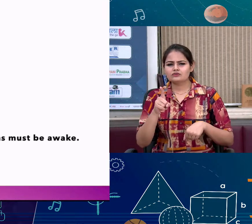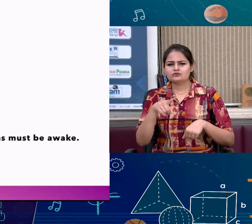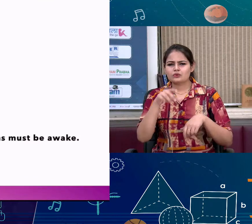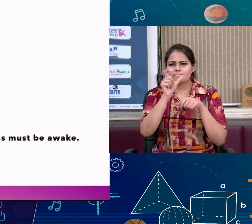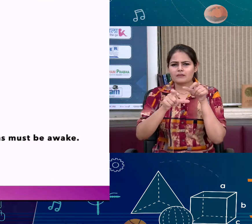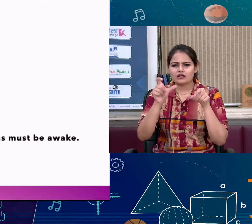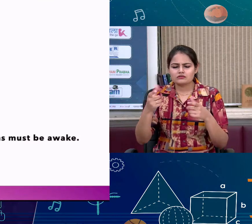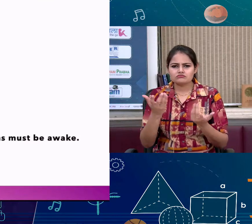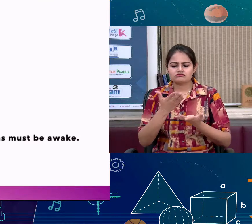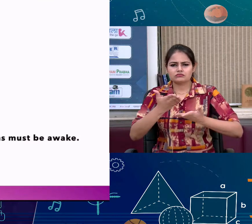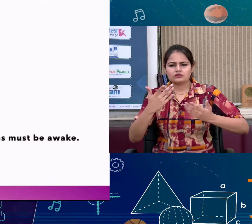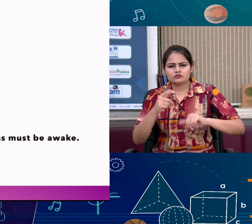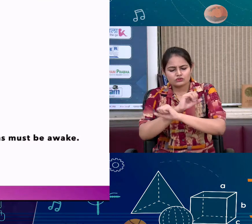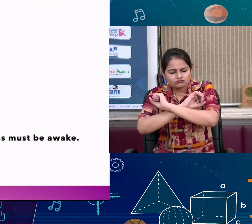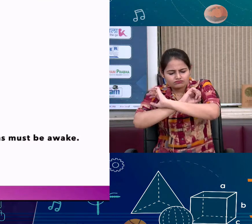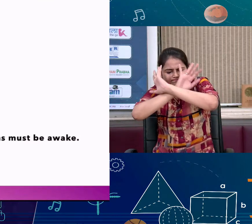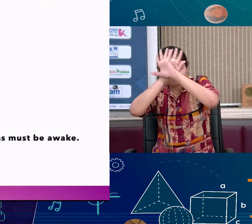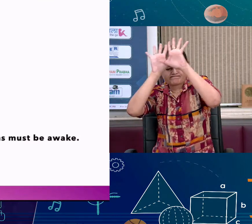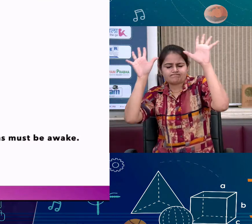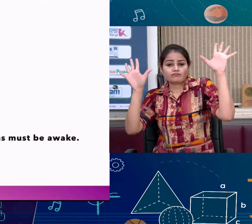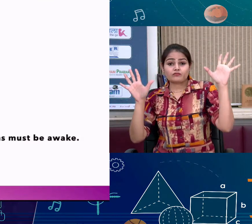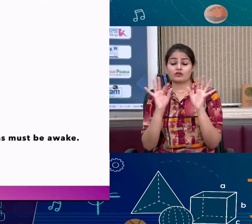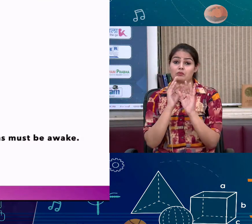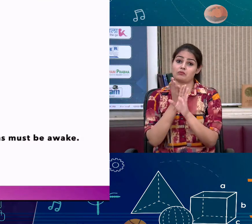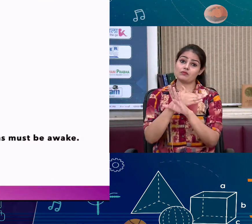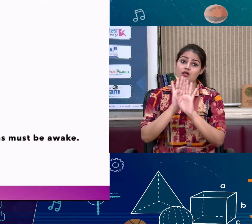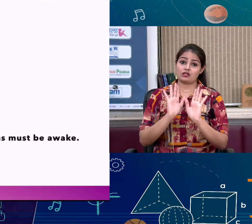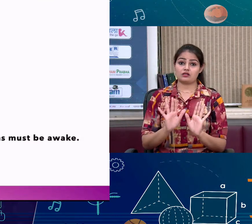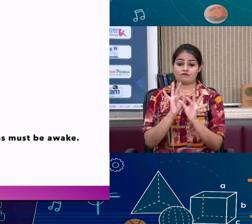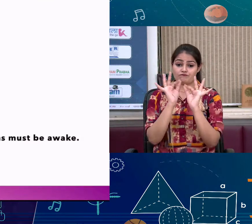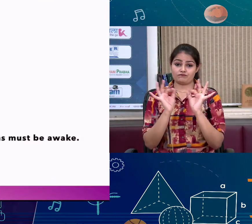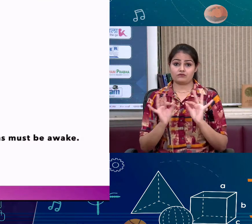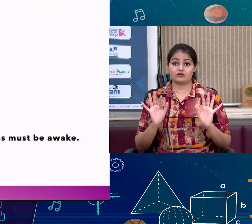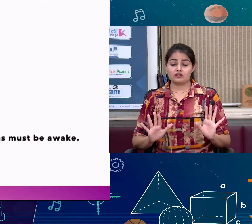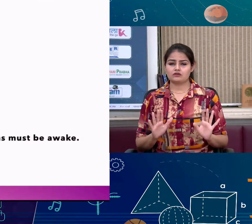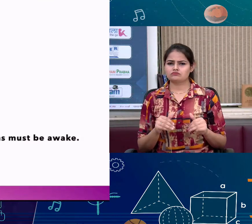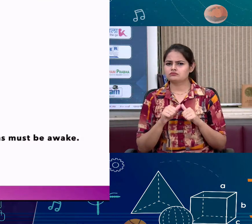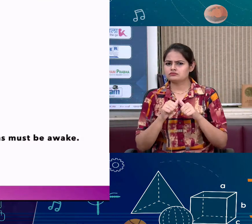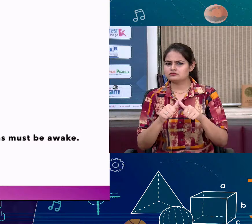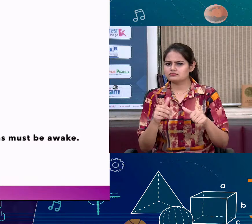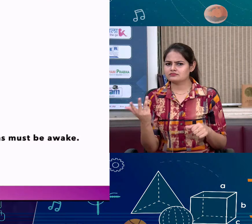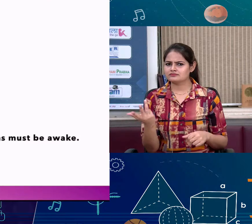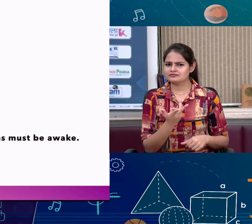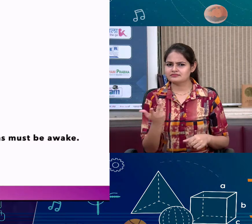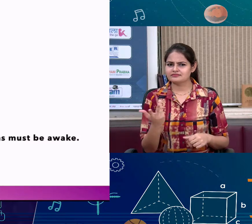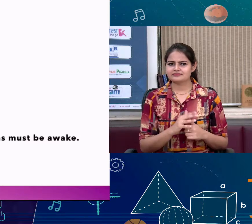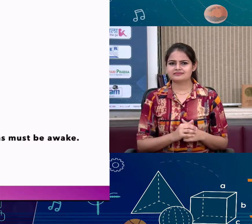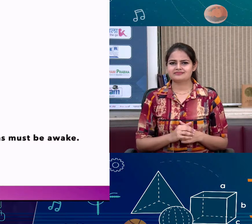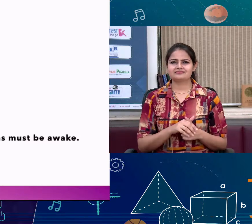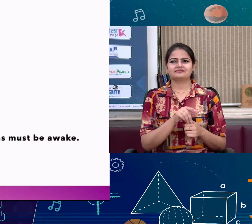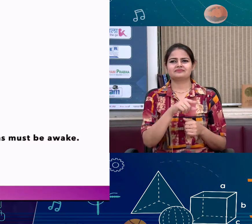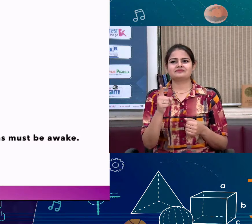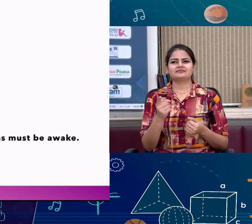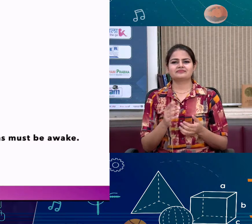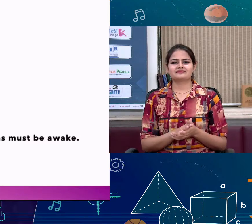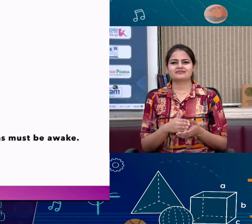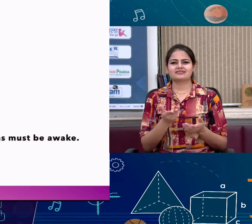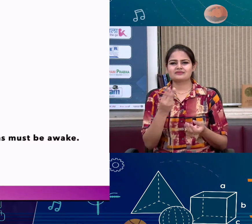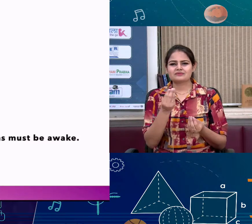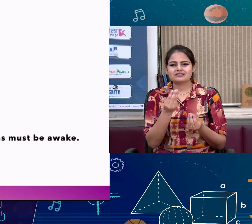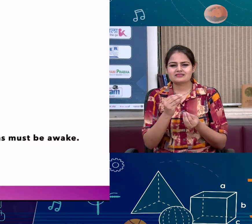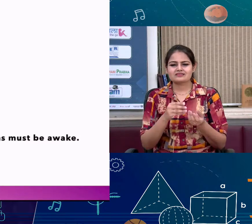awake. Now going back to the poem, children, if you remember, we did that character, identifying